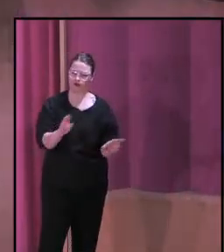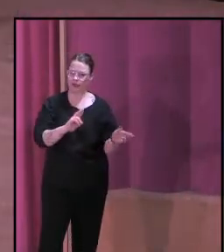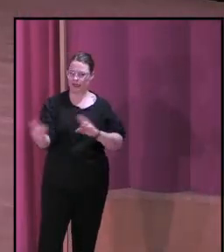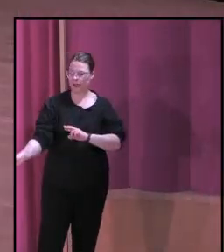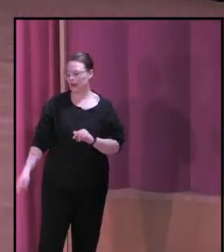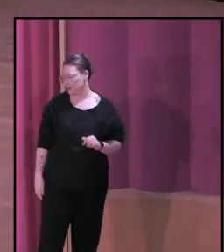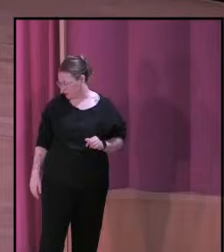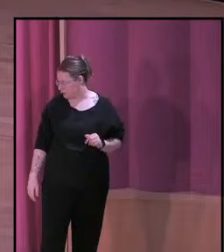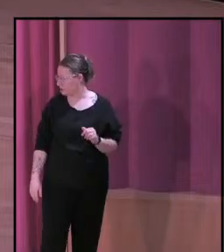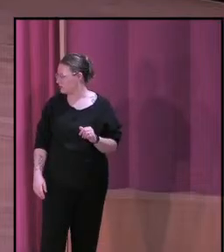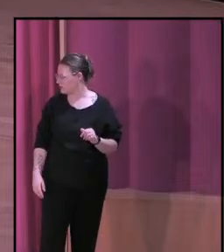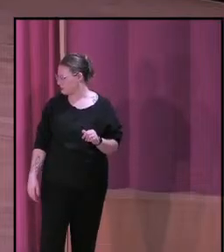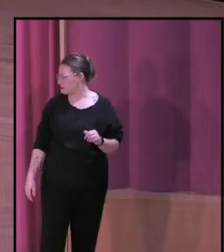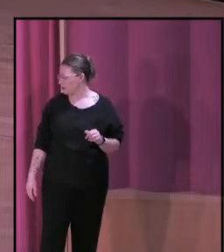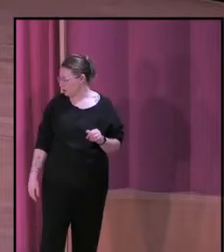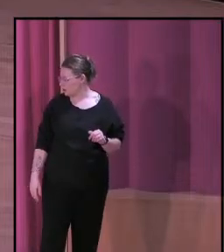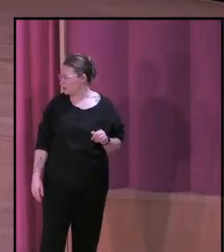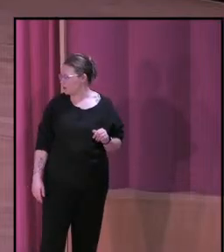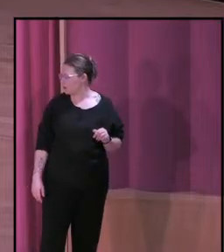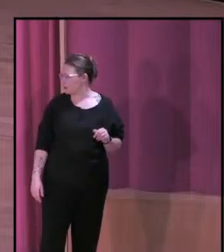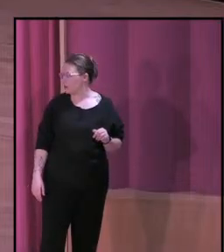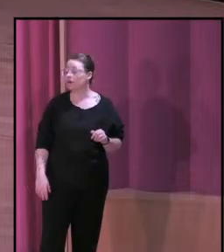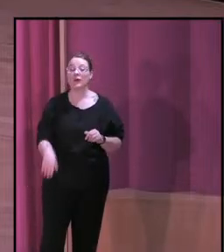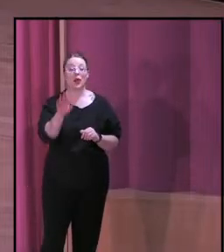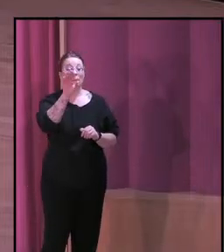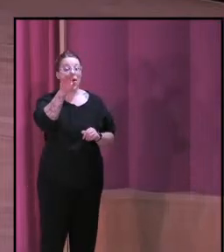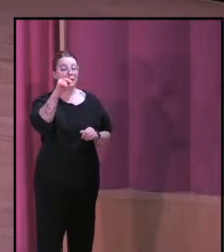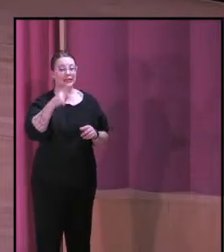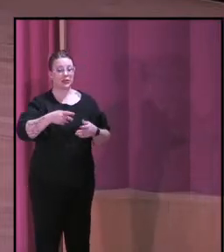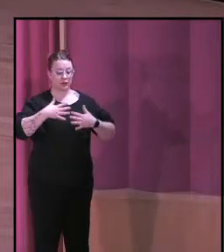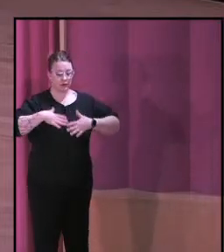did a circus quick change act,